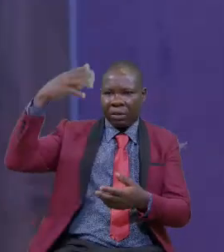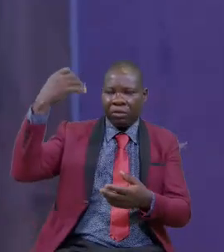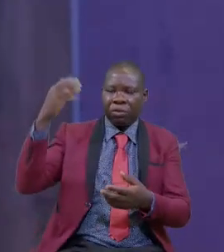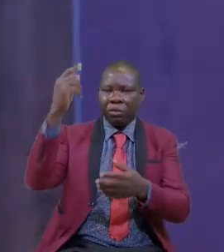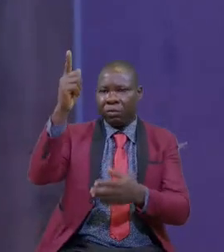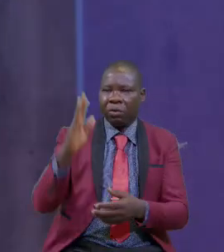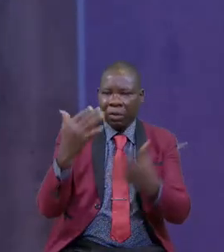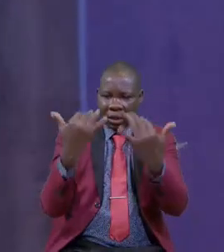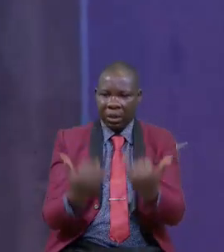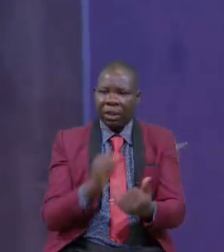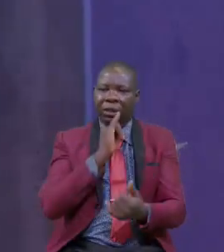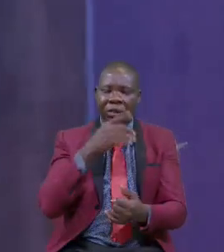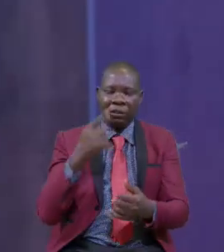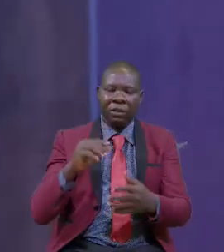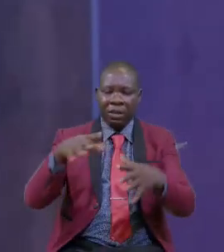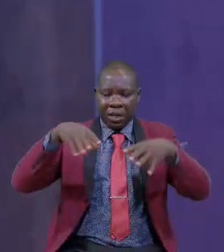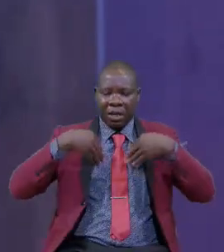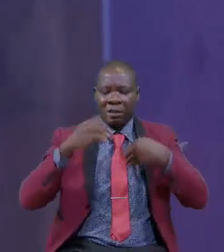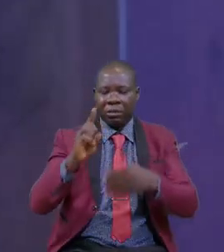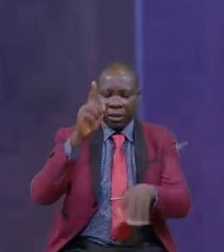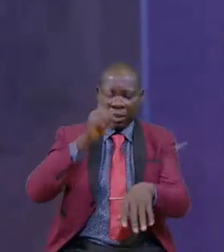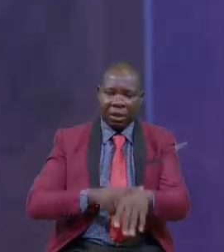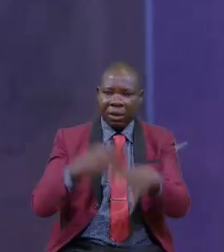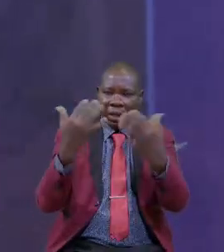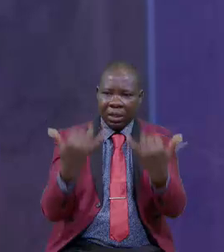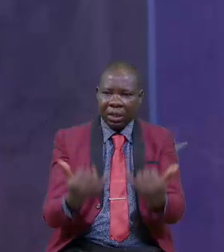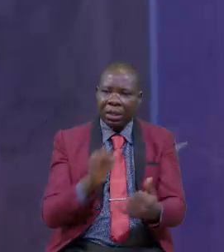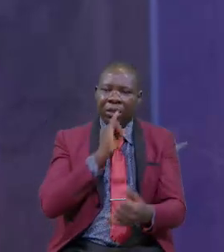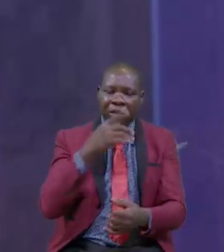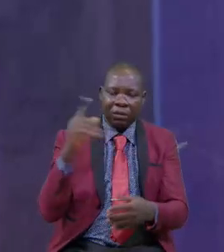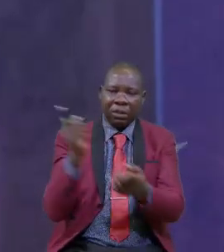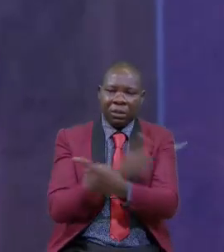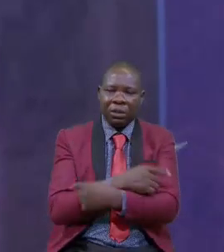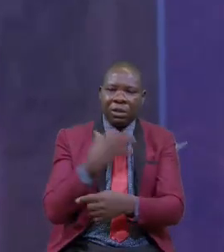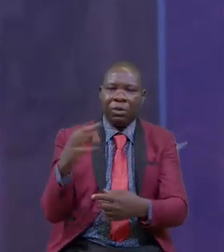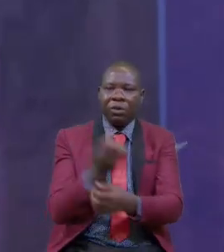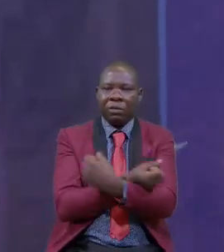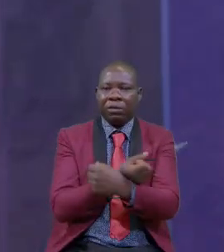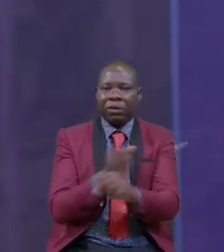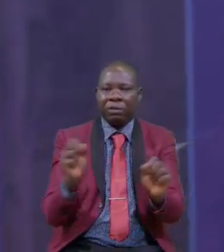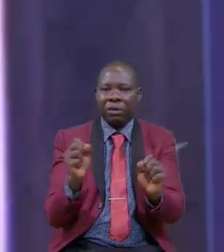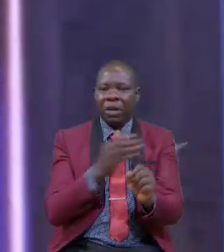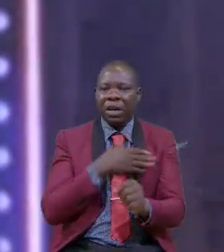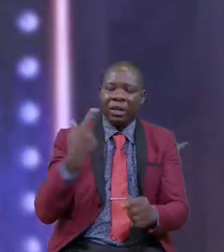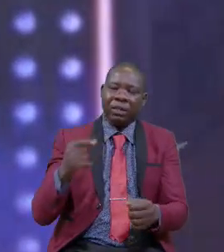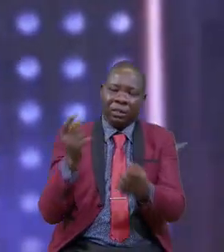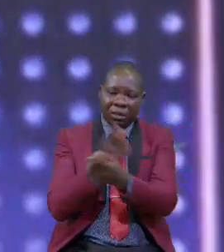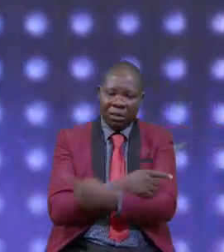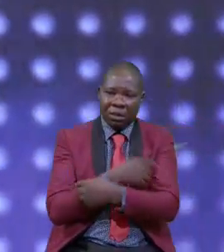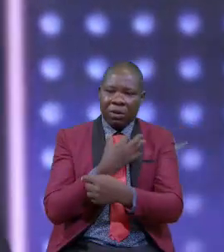Now is the day of salvation and the day of fulfillment in your life,